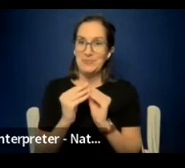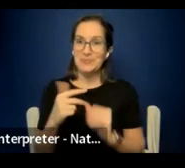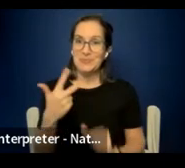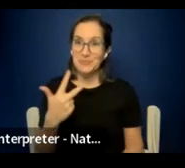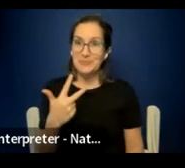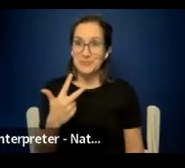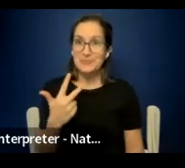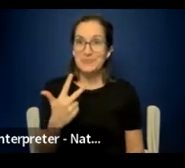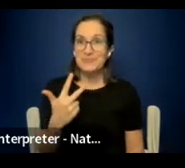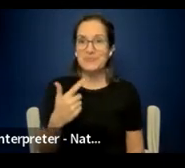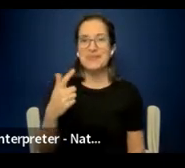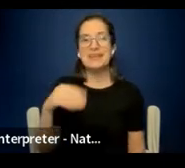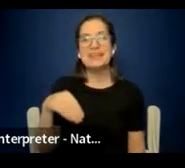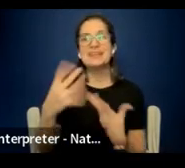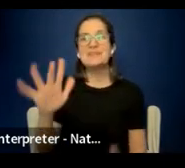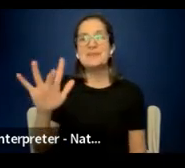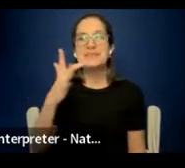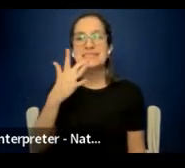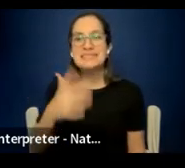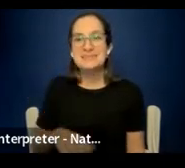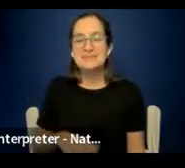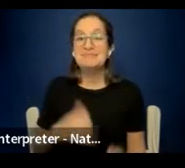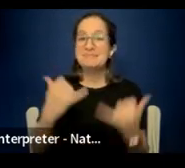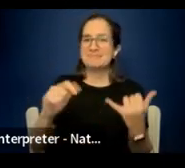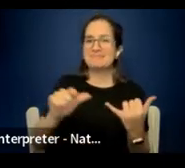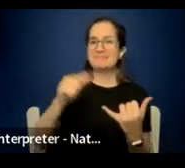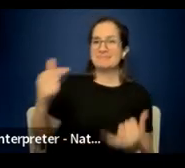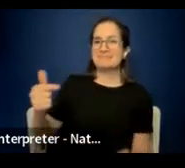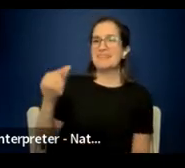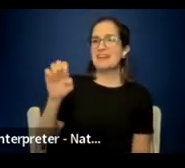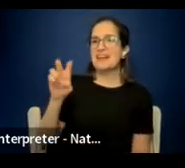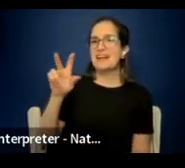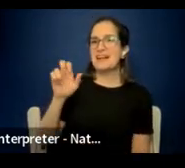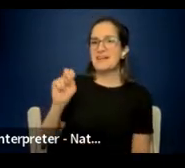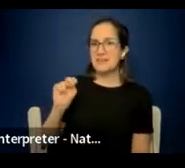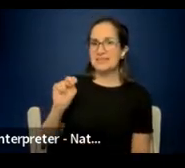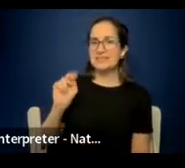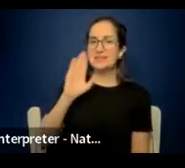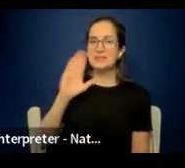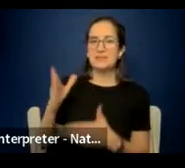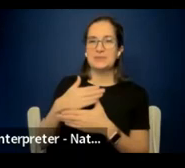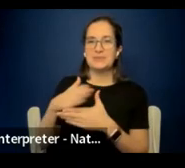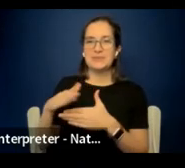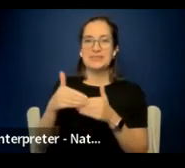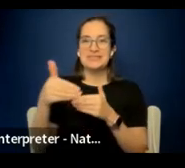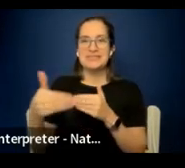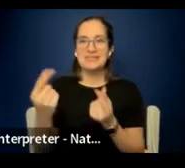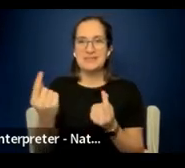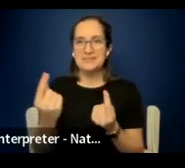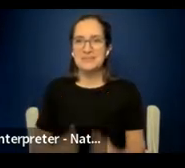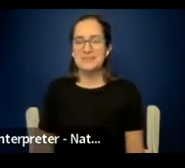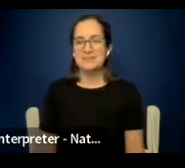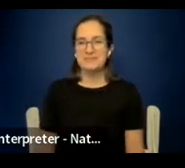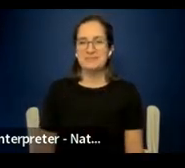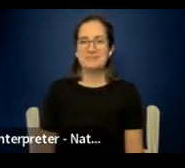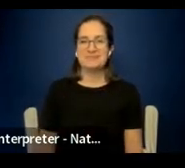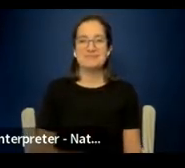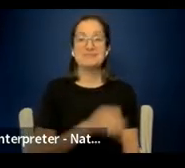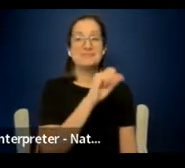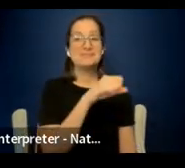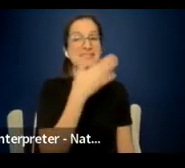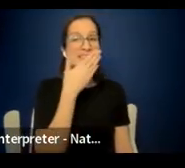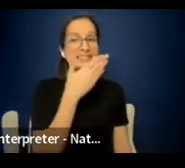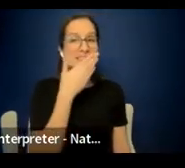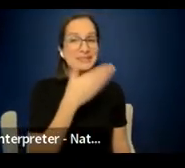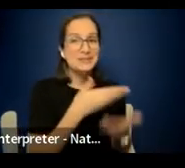it. I'm going to turn it back over to Evan, who I think is going to share some next steps. Yeah, thank you so much, Amita. And thank you again, everybody,